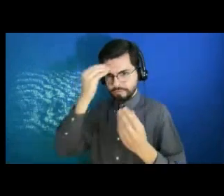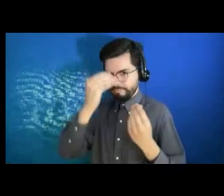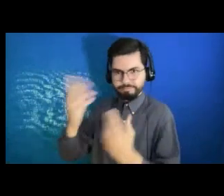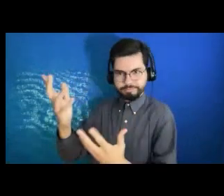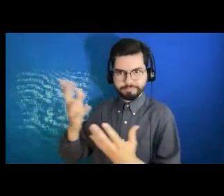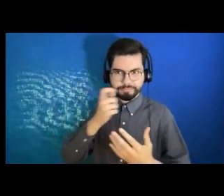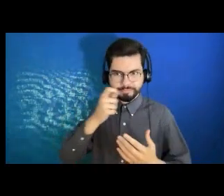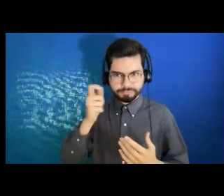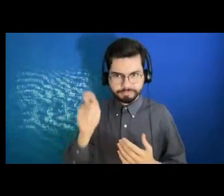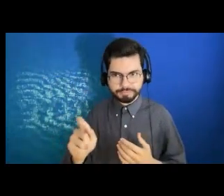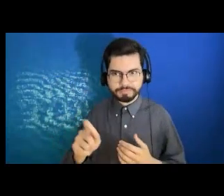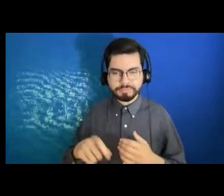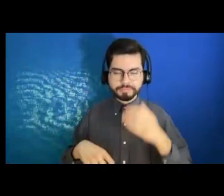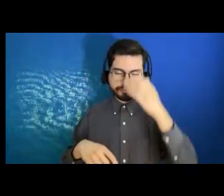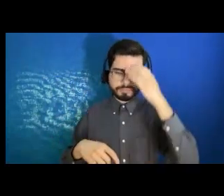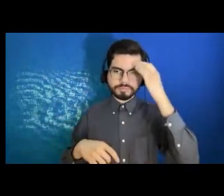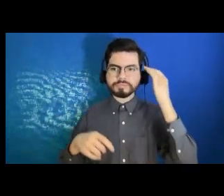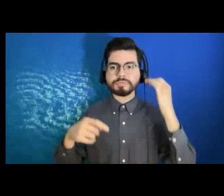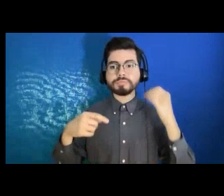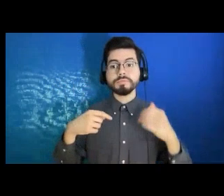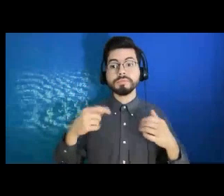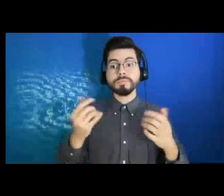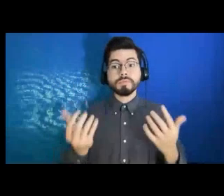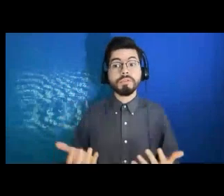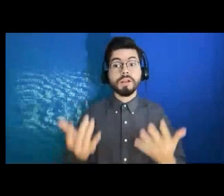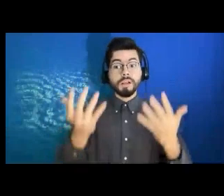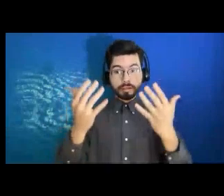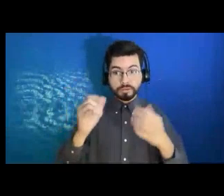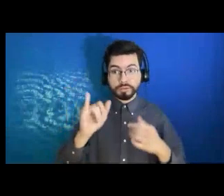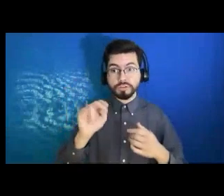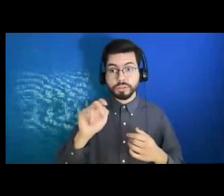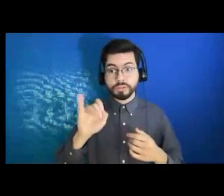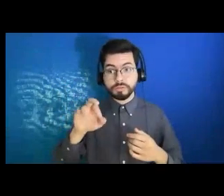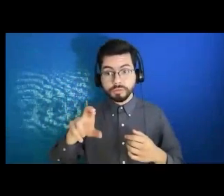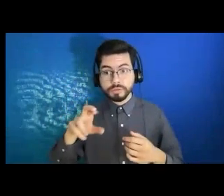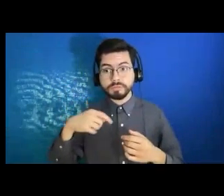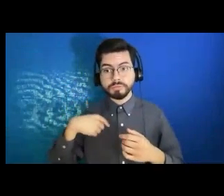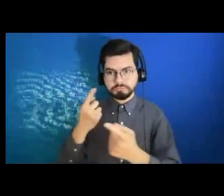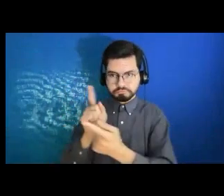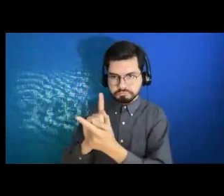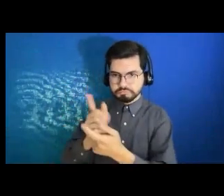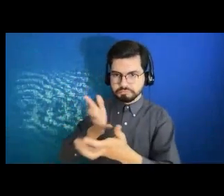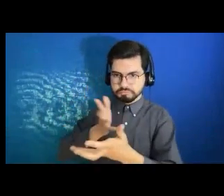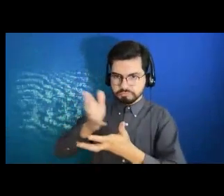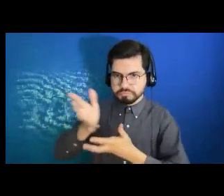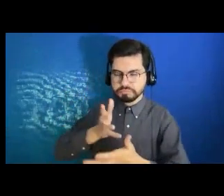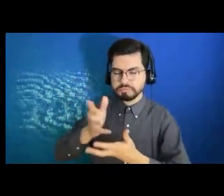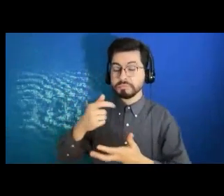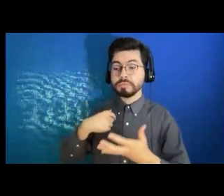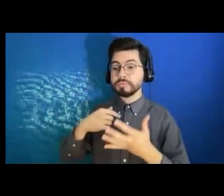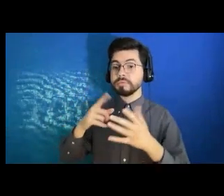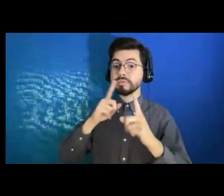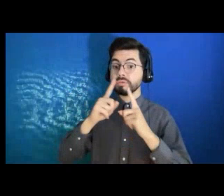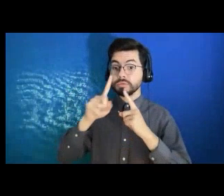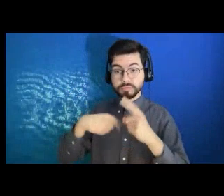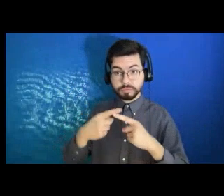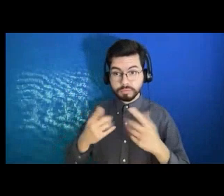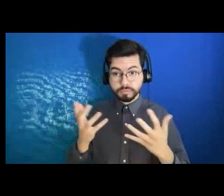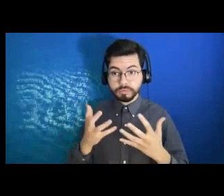and the superintendent and Jennifer Carpenter as the chief of resource management. And I talk about